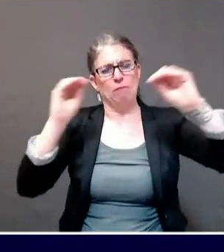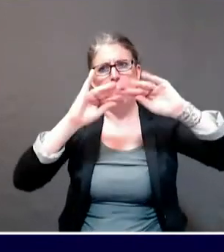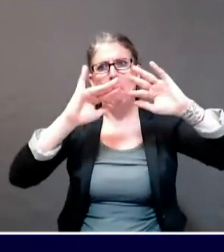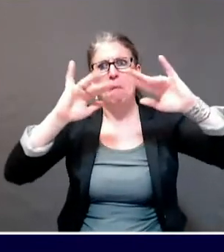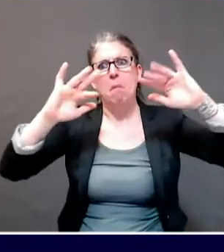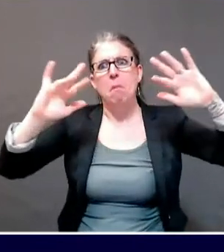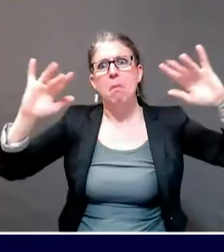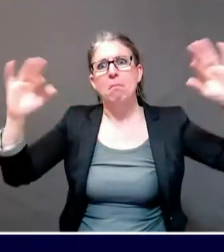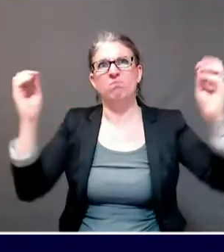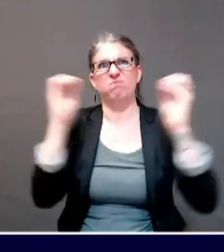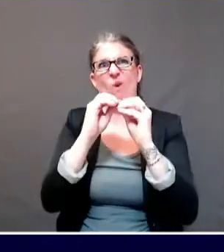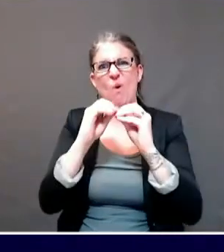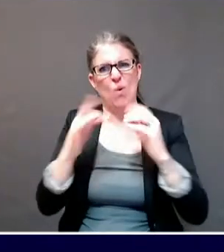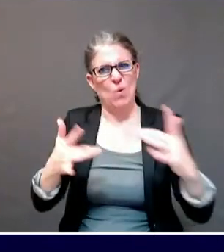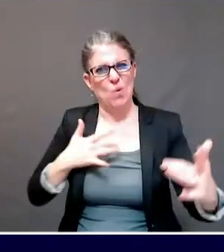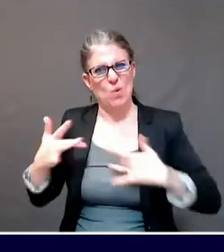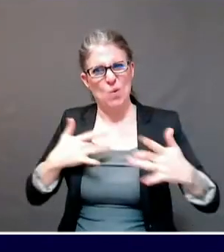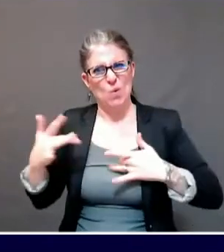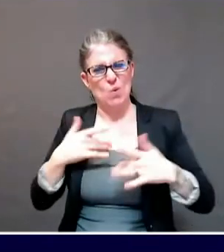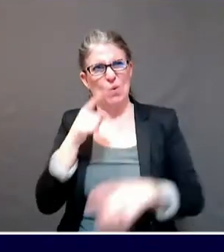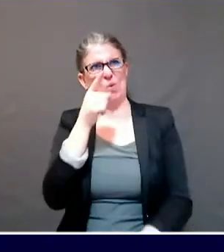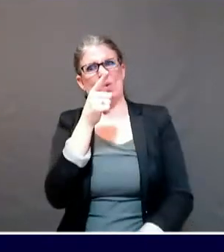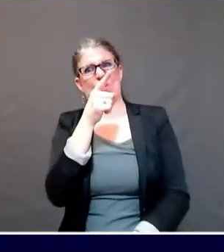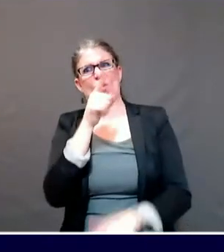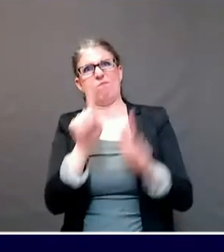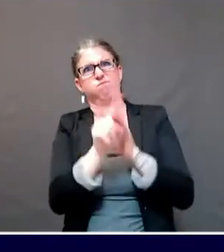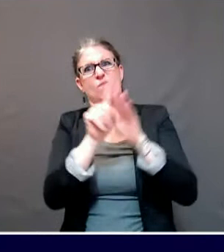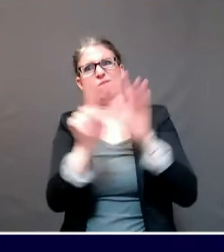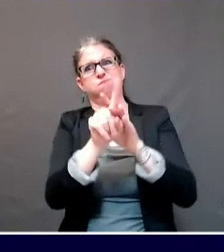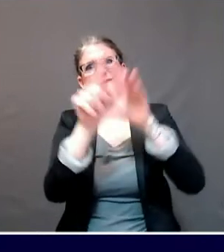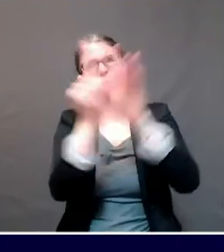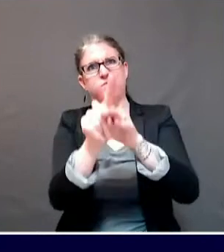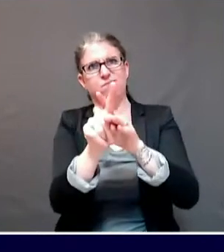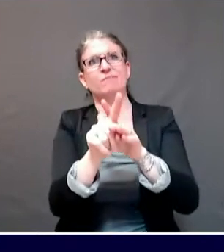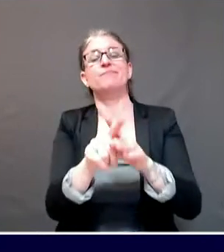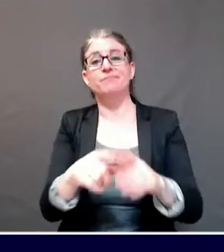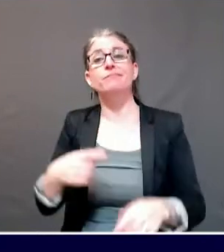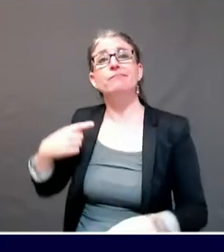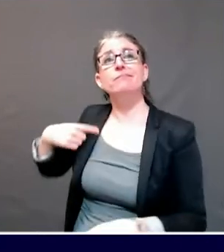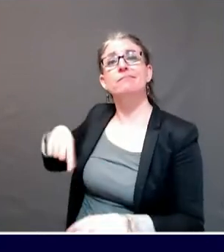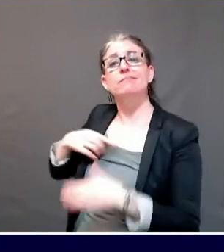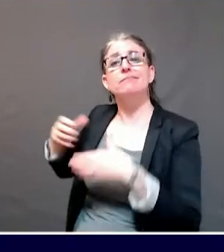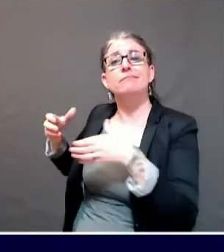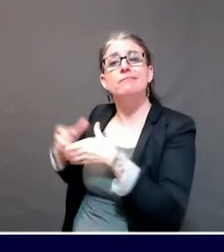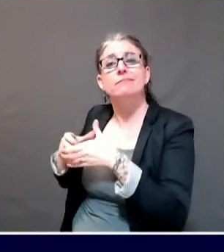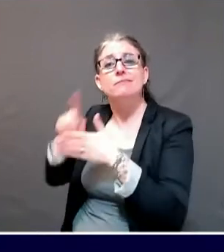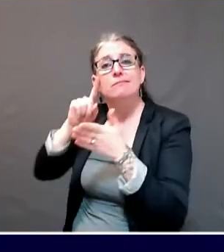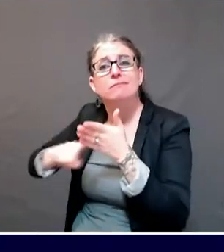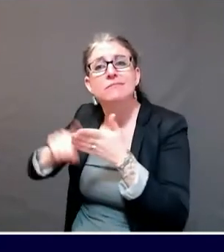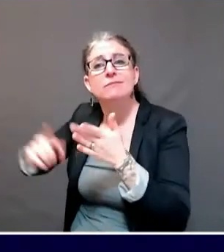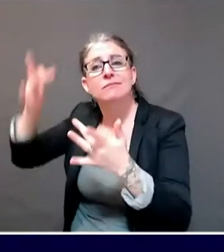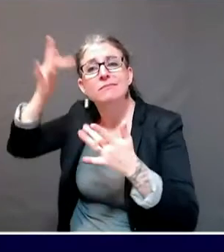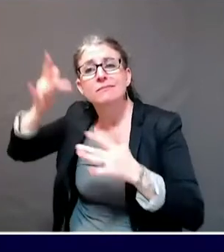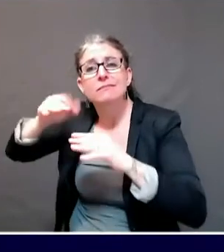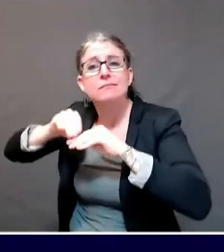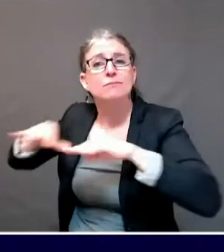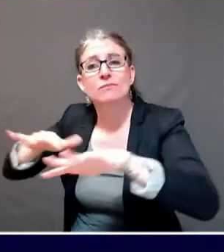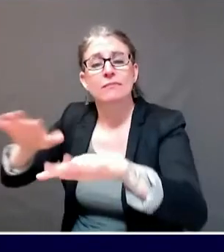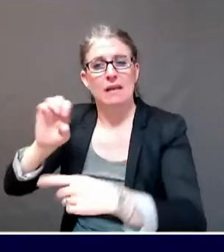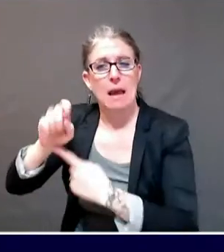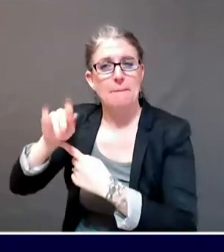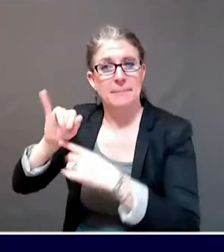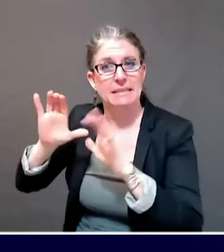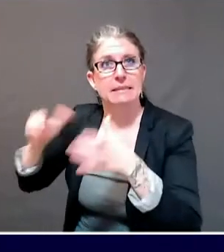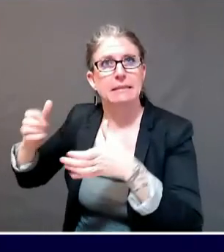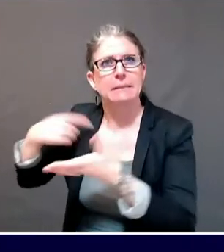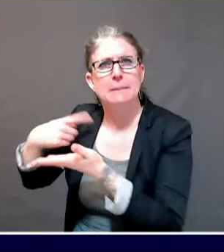asked our team of epidemiologists and disease investigators to pay special attention to what's happening in Aroostook County so that if